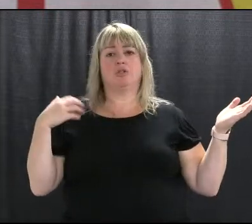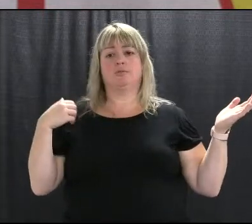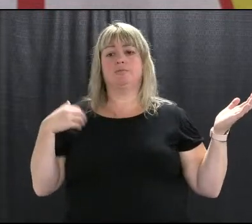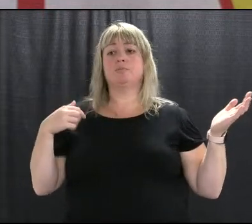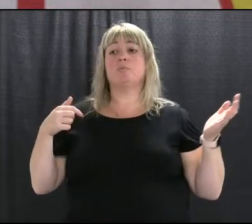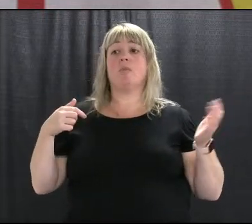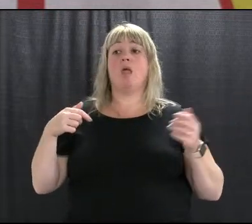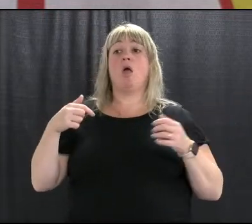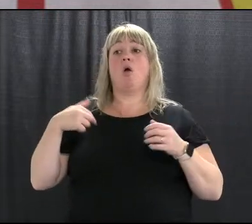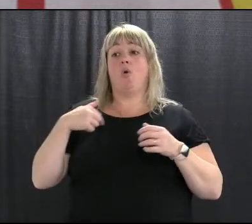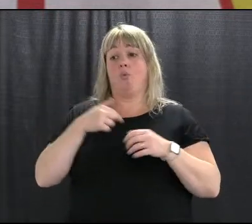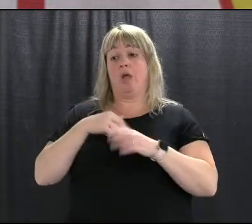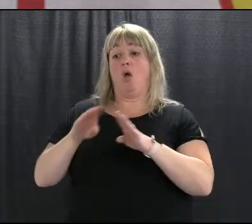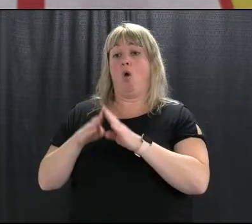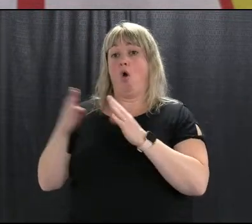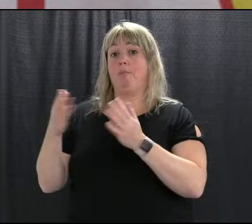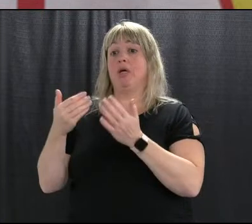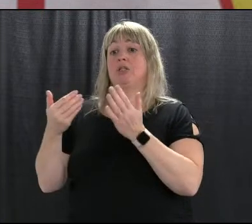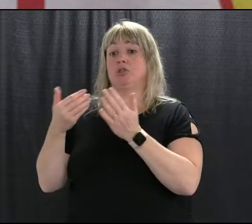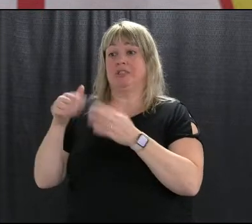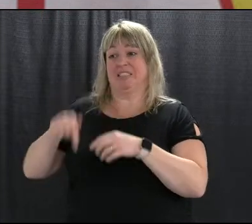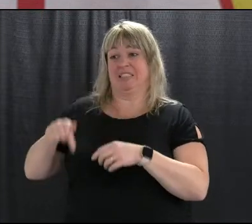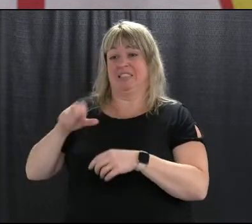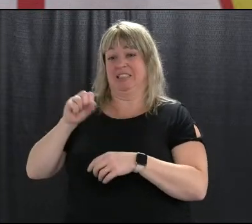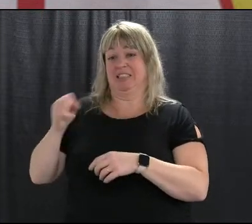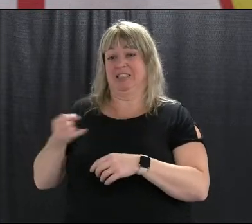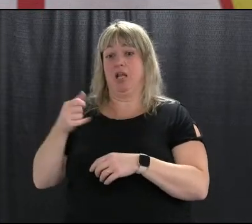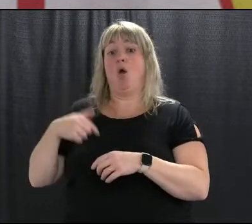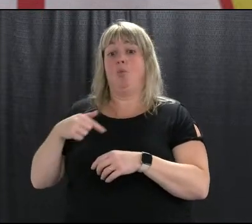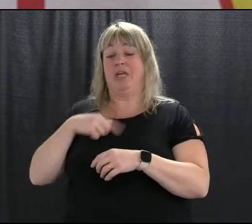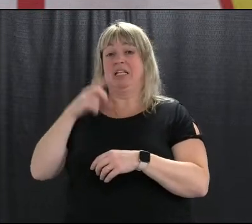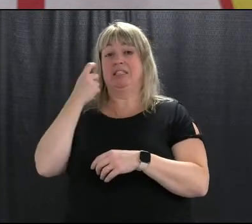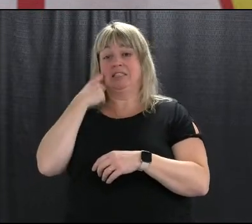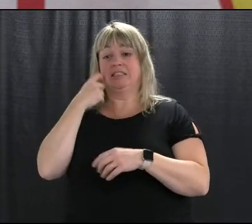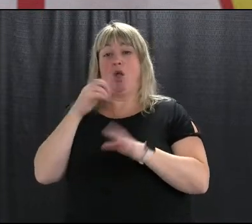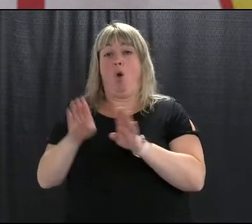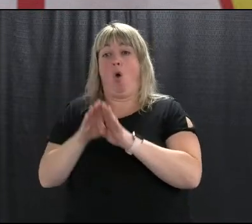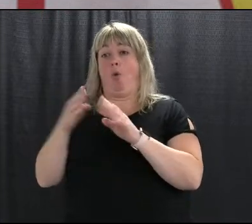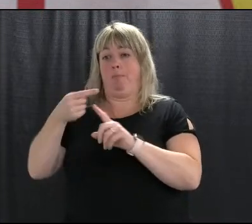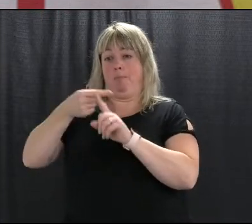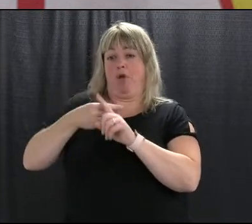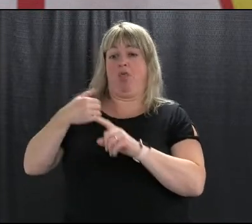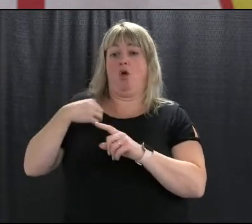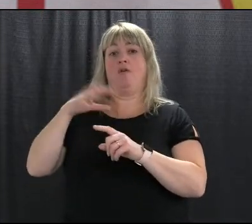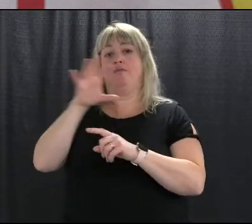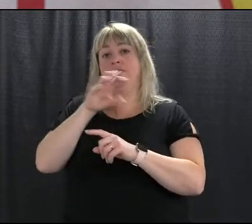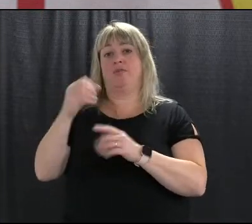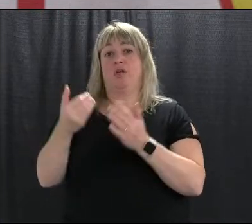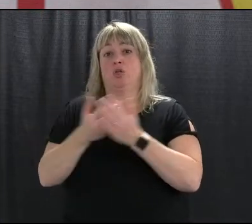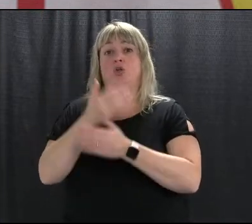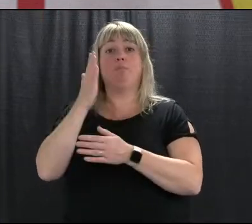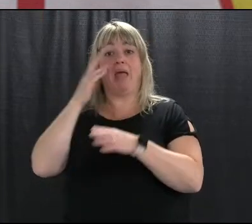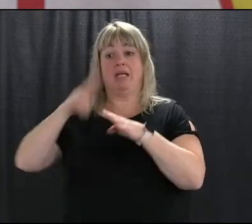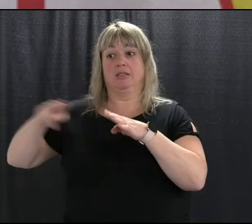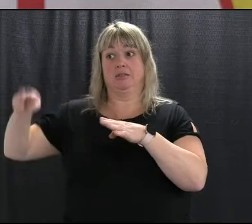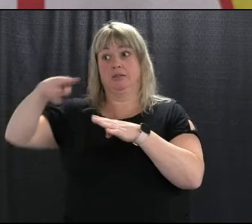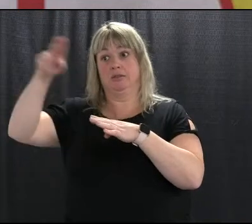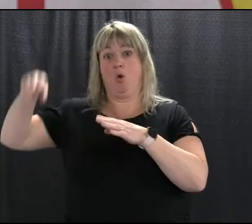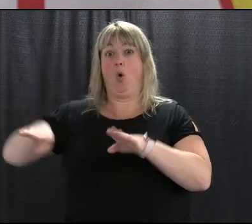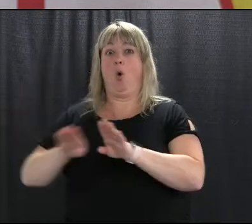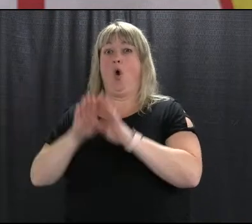in long-term care in the metro region, 50 additional beds about a month or so ago. We've opened